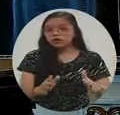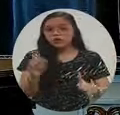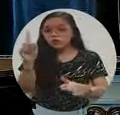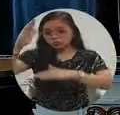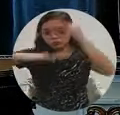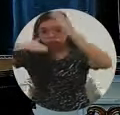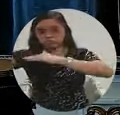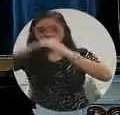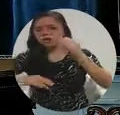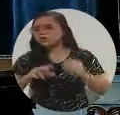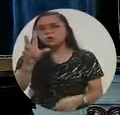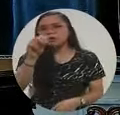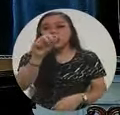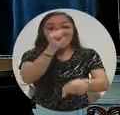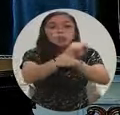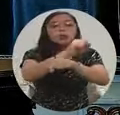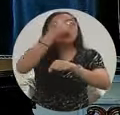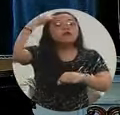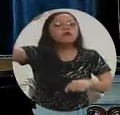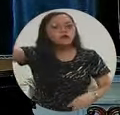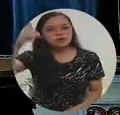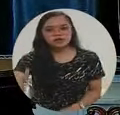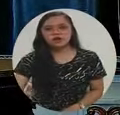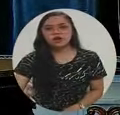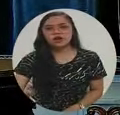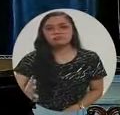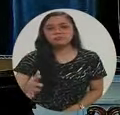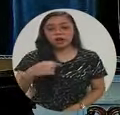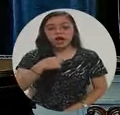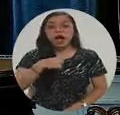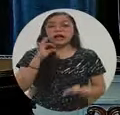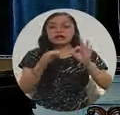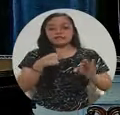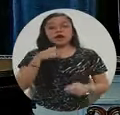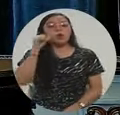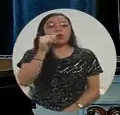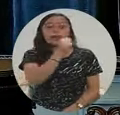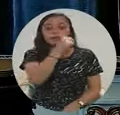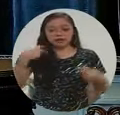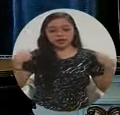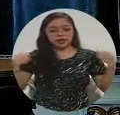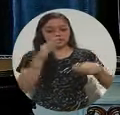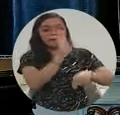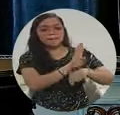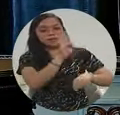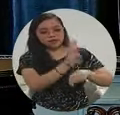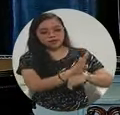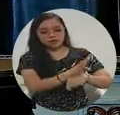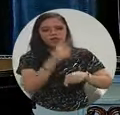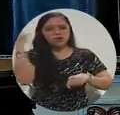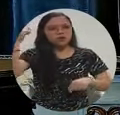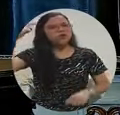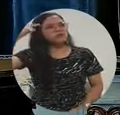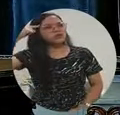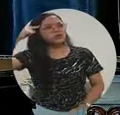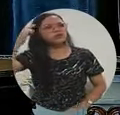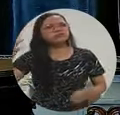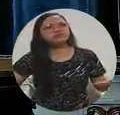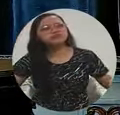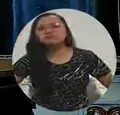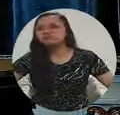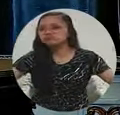If you focus on your customers and would-be clients or people, prospects